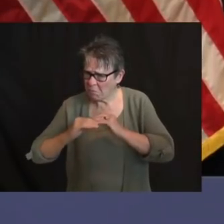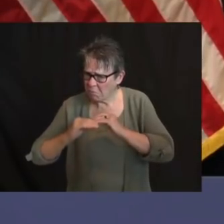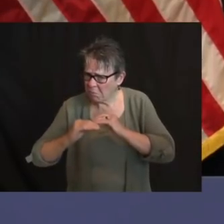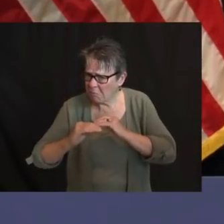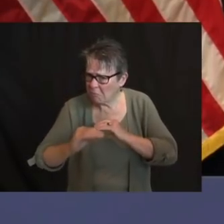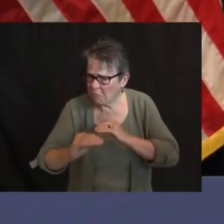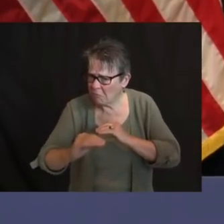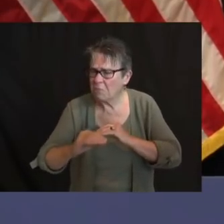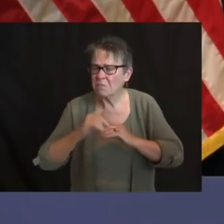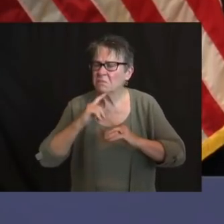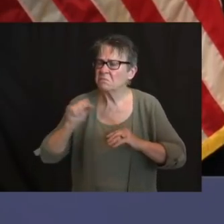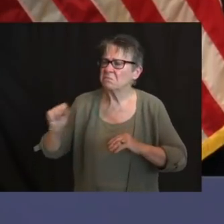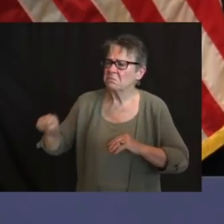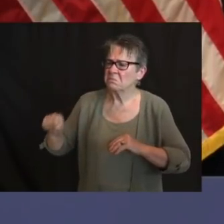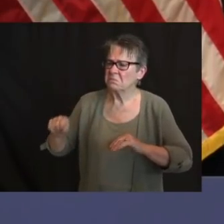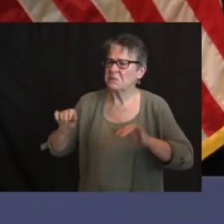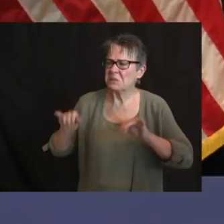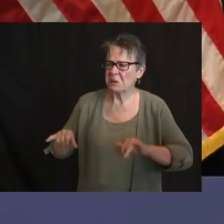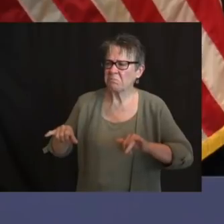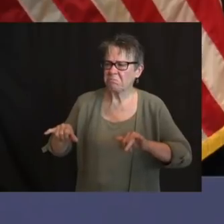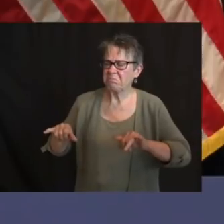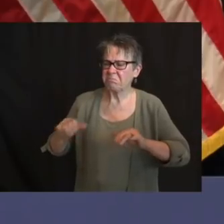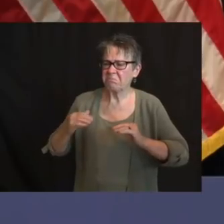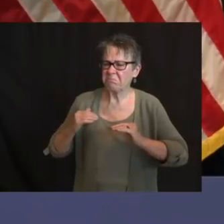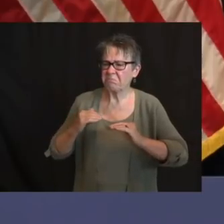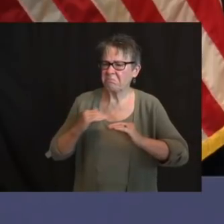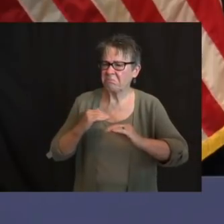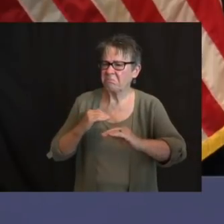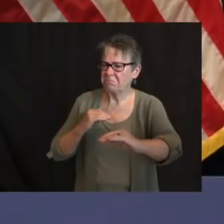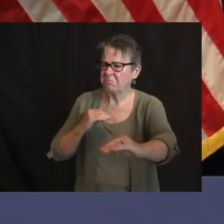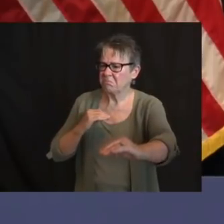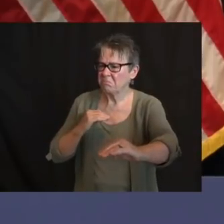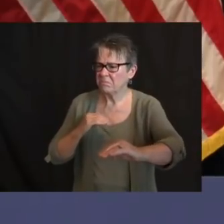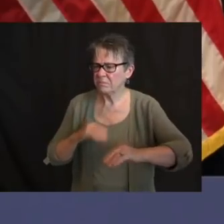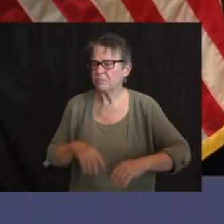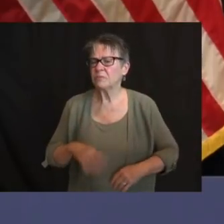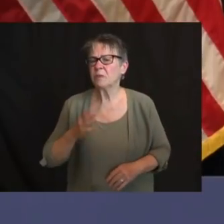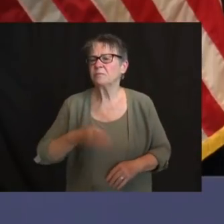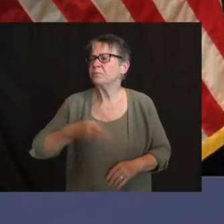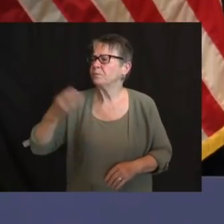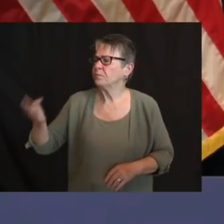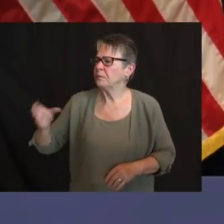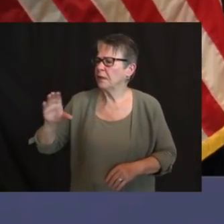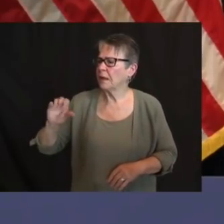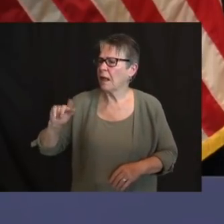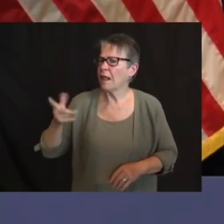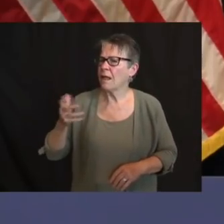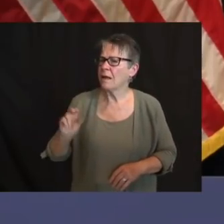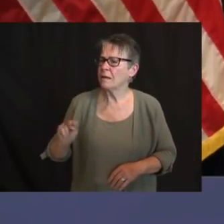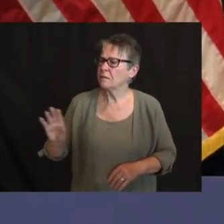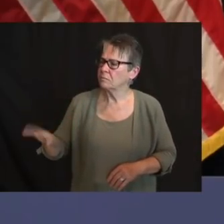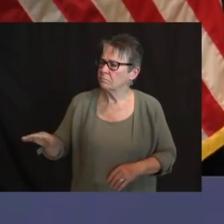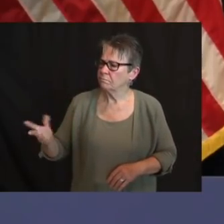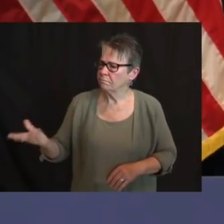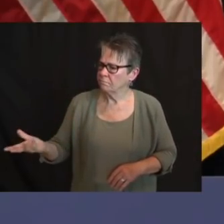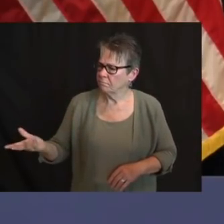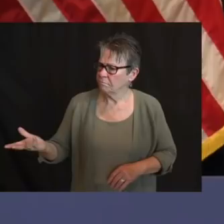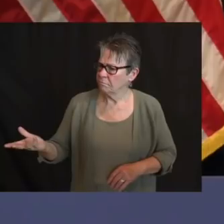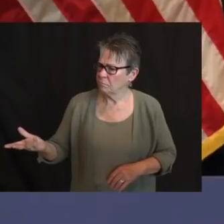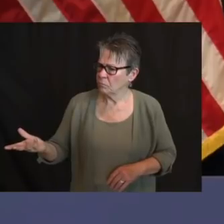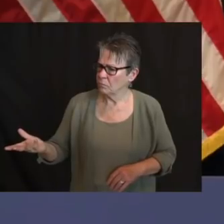now, I guess, 2 weeks and 2 days since the killing of George Floyd. We've had gobs of